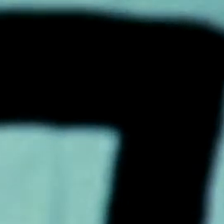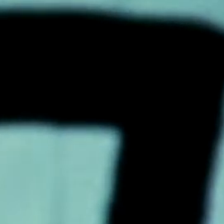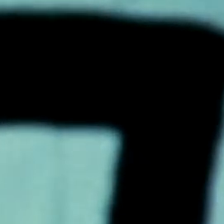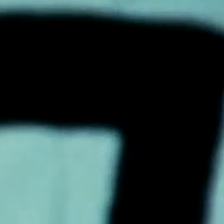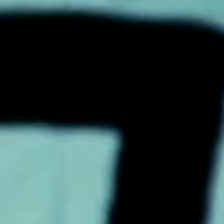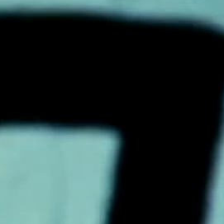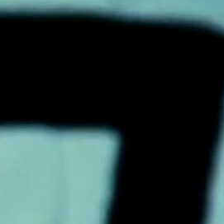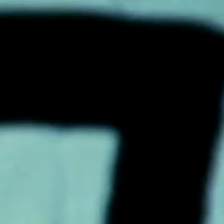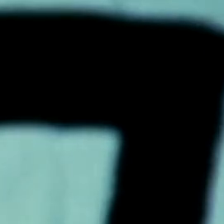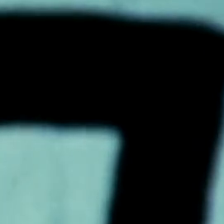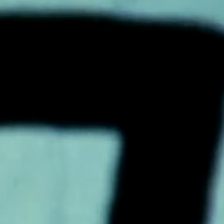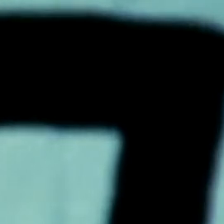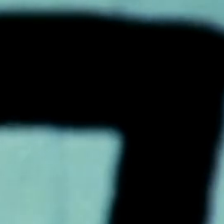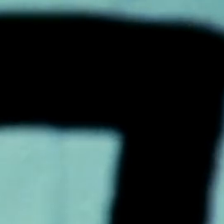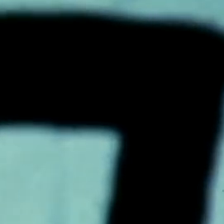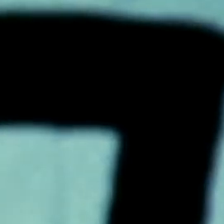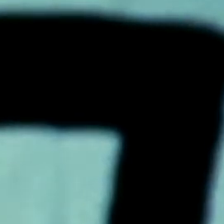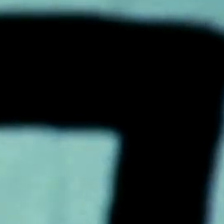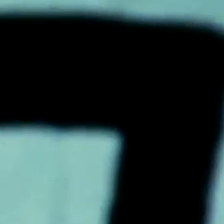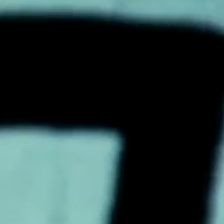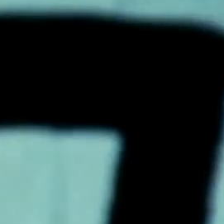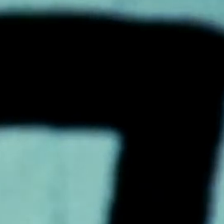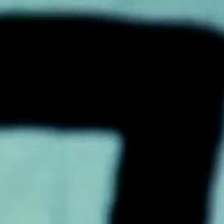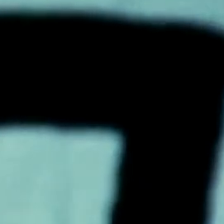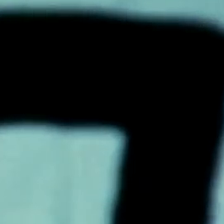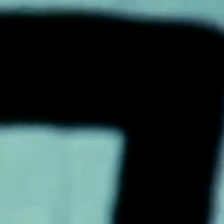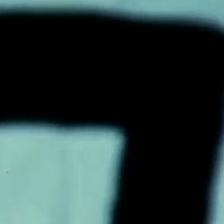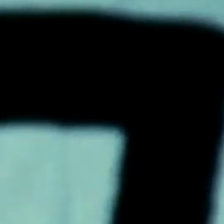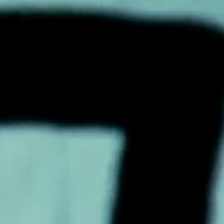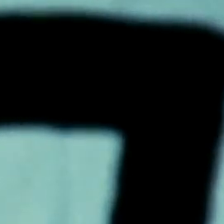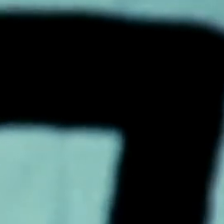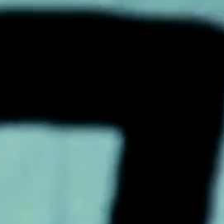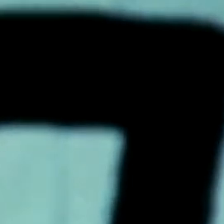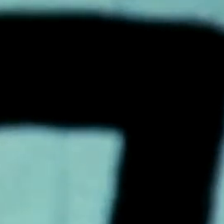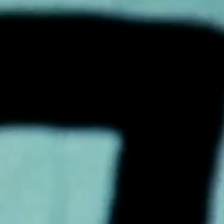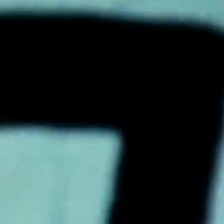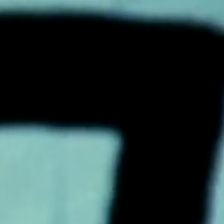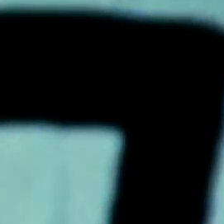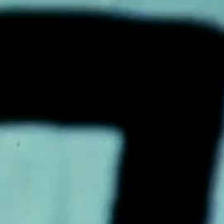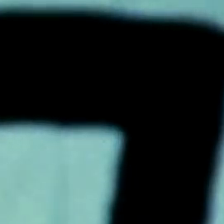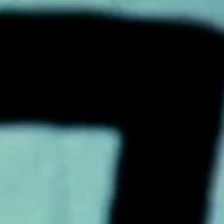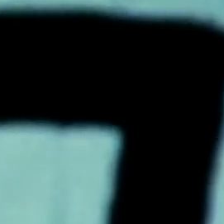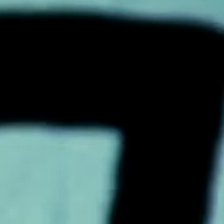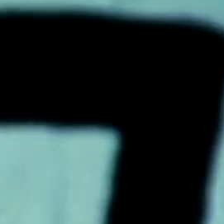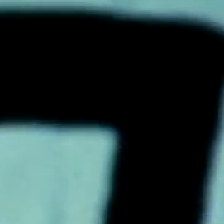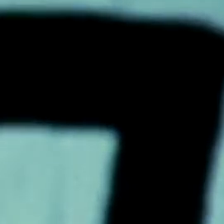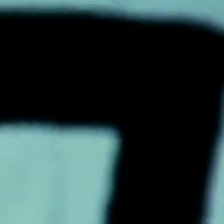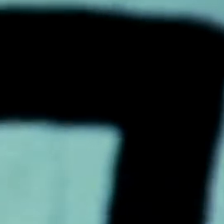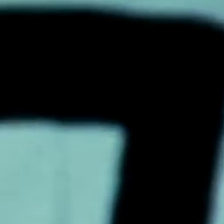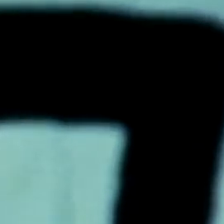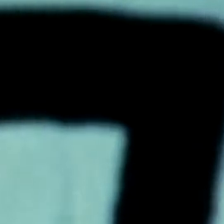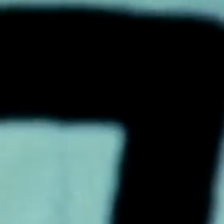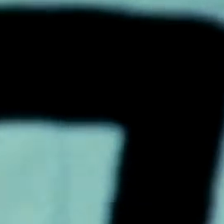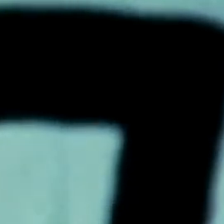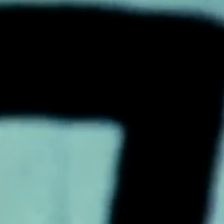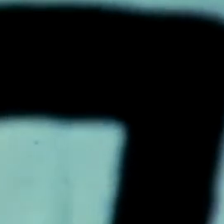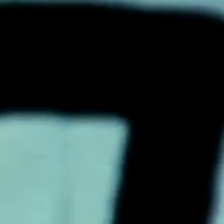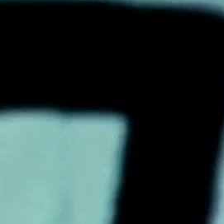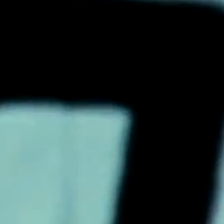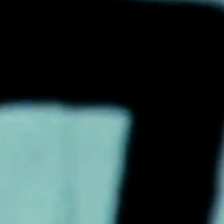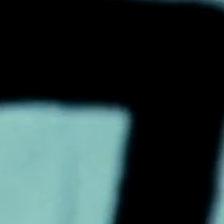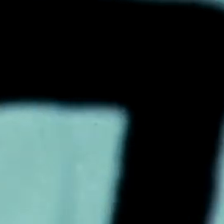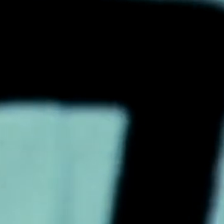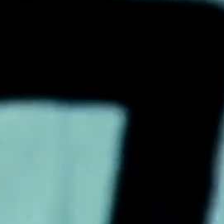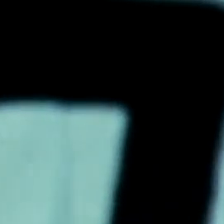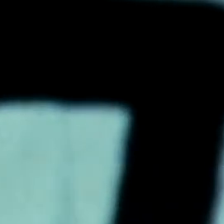ek nou vanaand vir jou sê, kyk ou Nelson Mandela, kyk ou Kossa, as jy vanaand saam met my